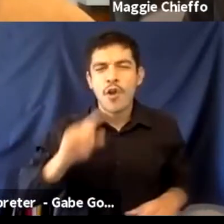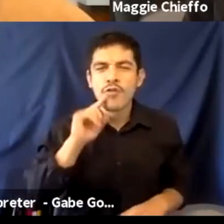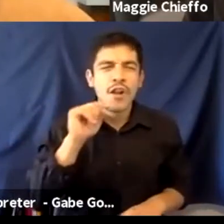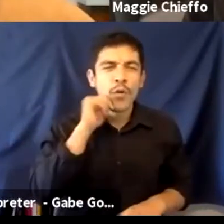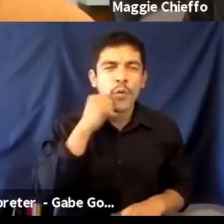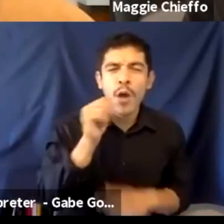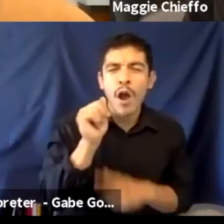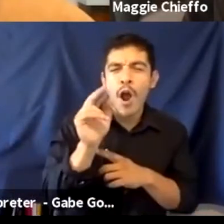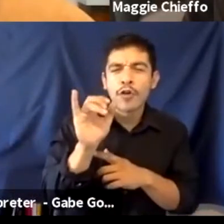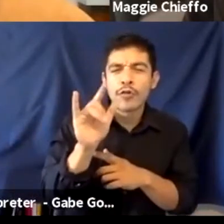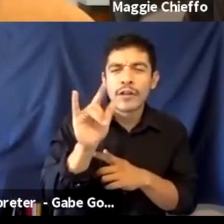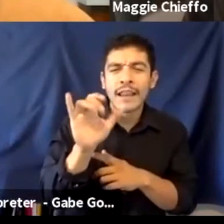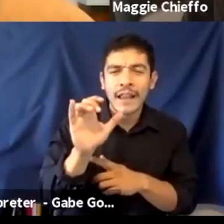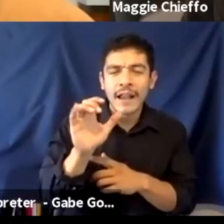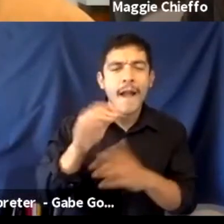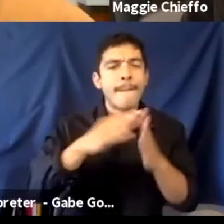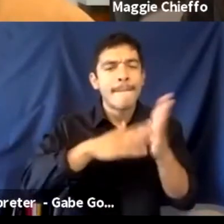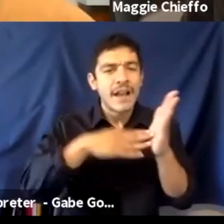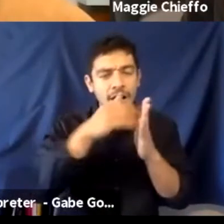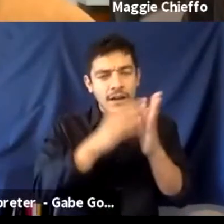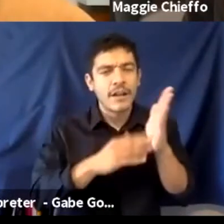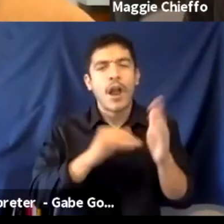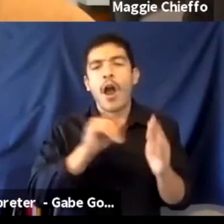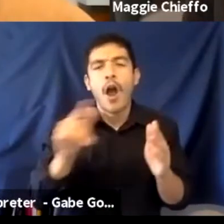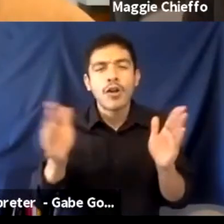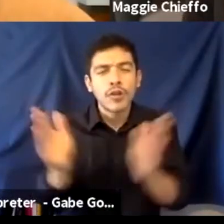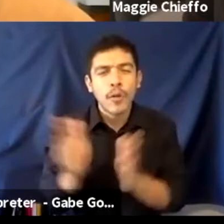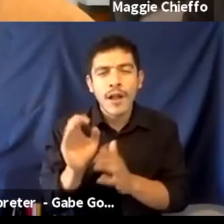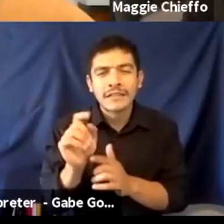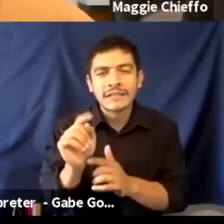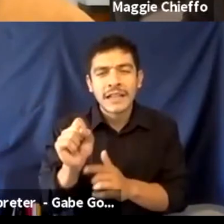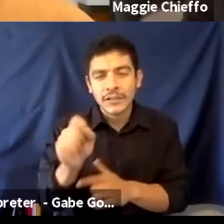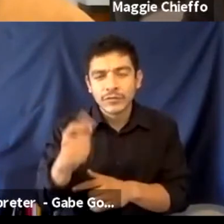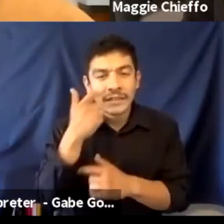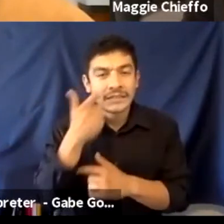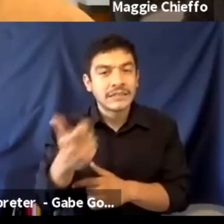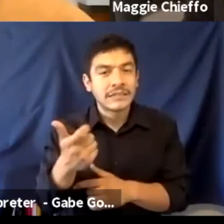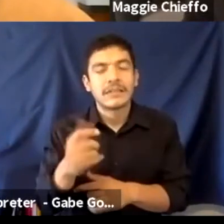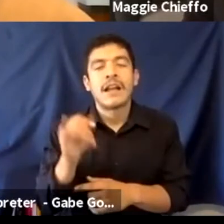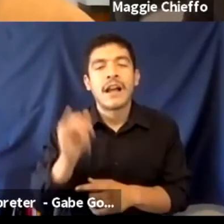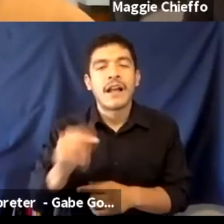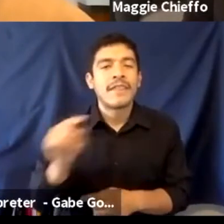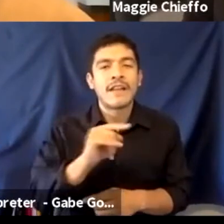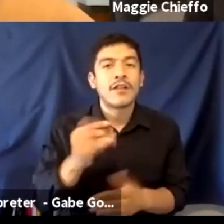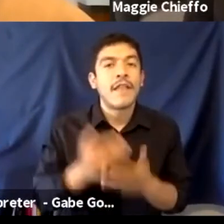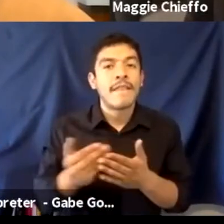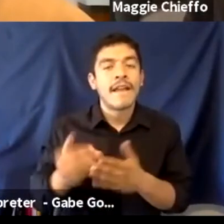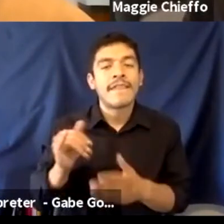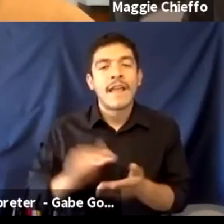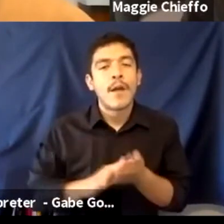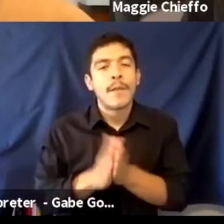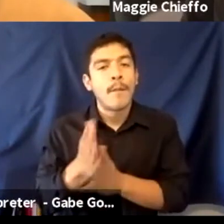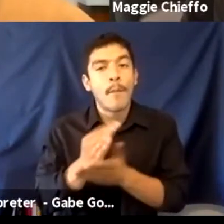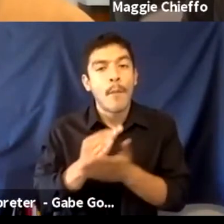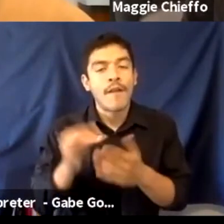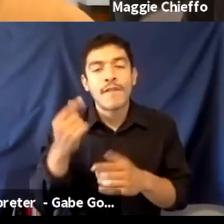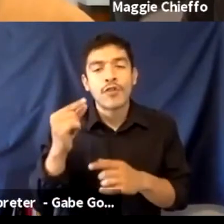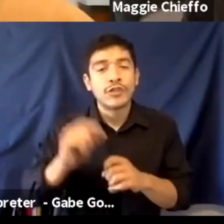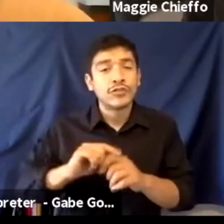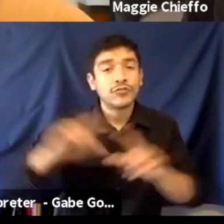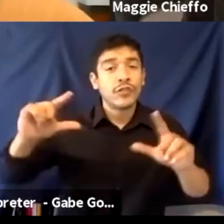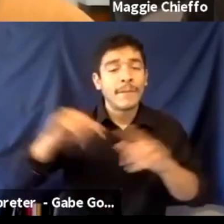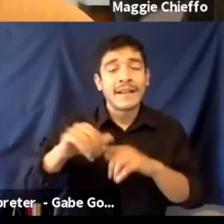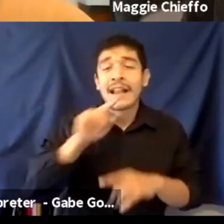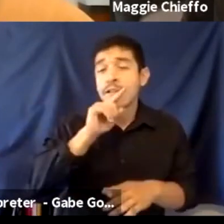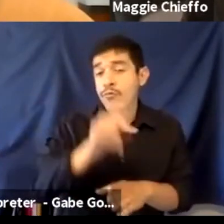acrylic and they were like painted, all these little miniature sets you got to look at. And those were actually like things that became part of the green screen in the actual